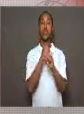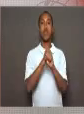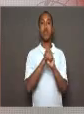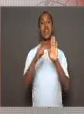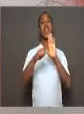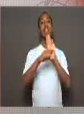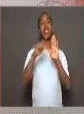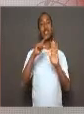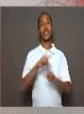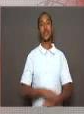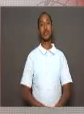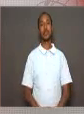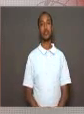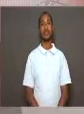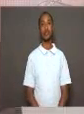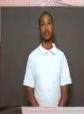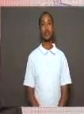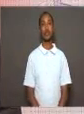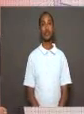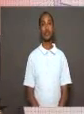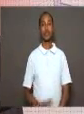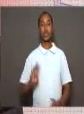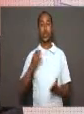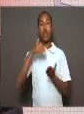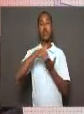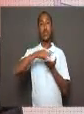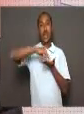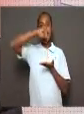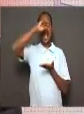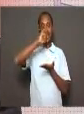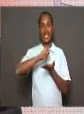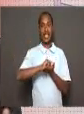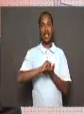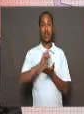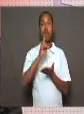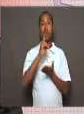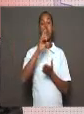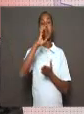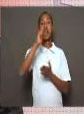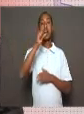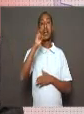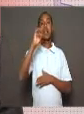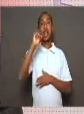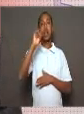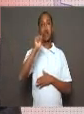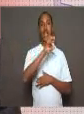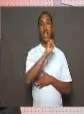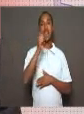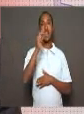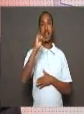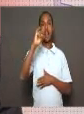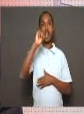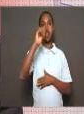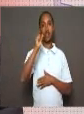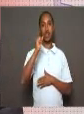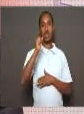form negative ions. We also learned that when cations and